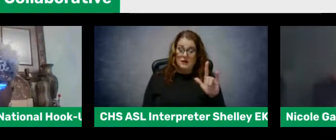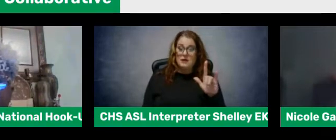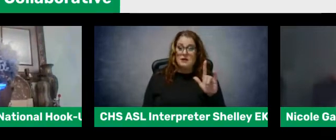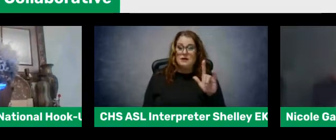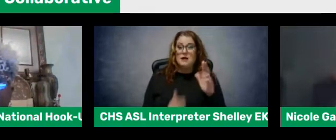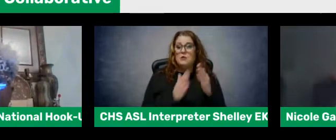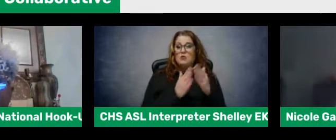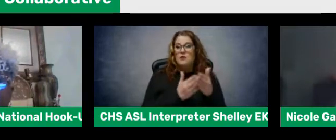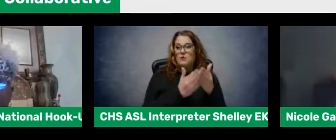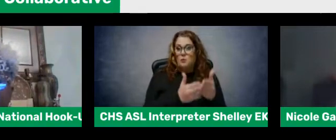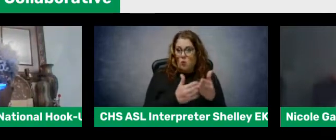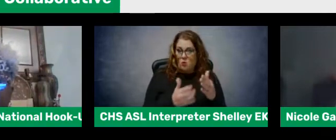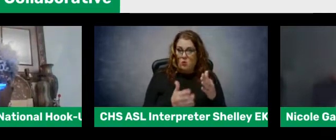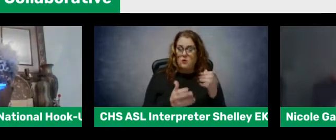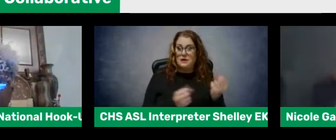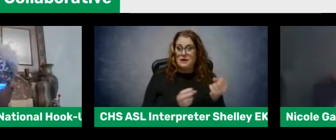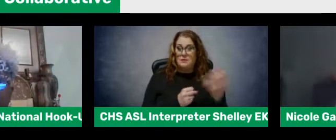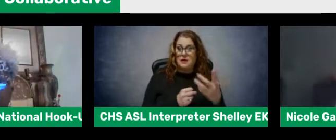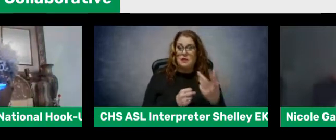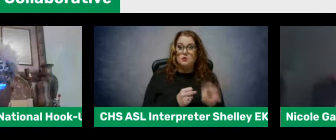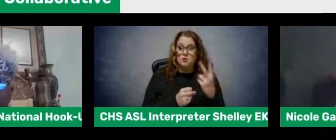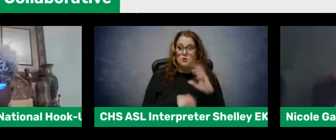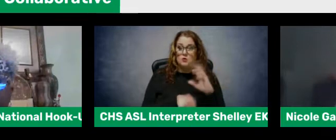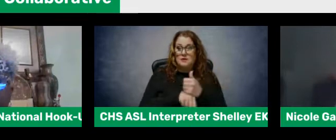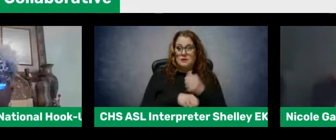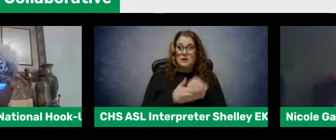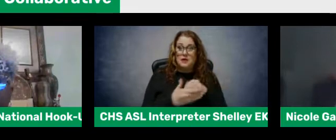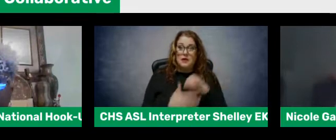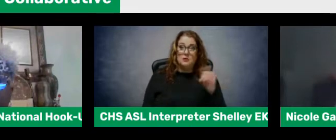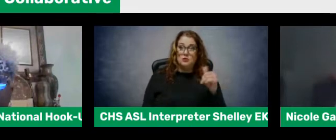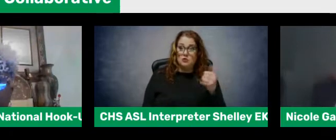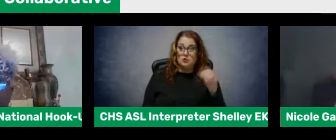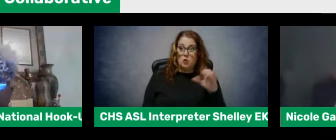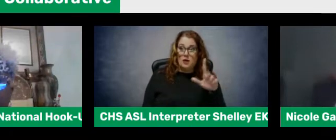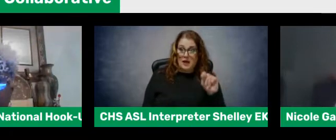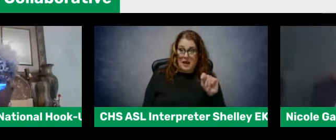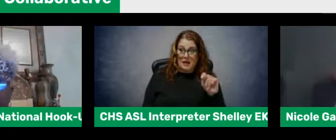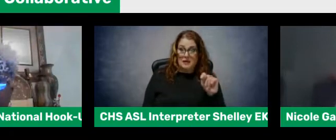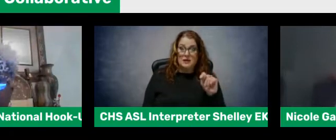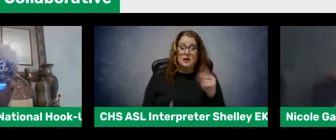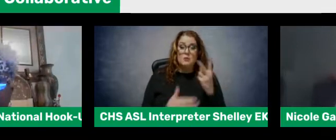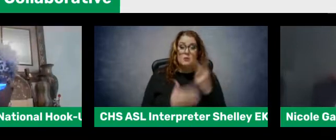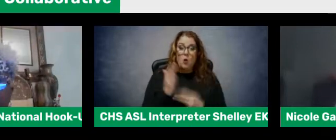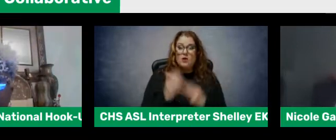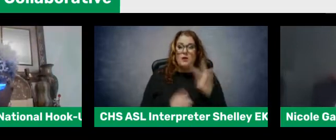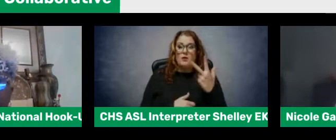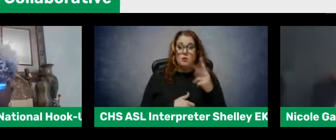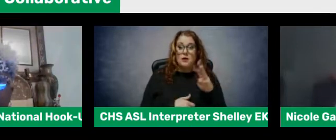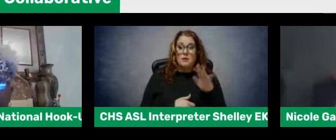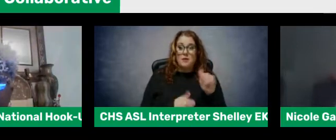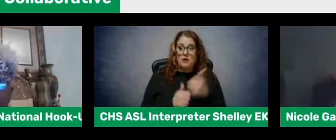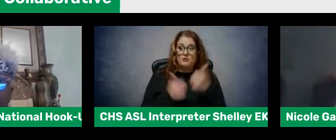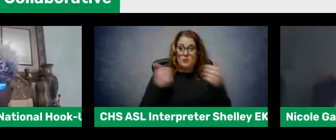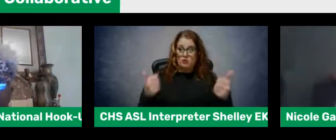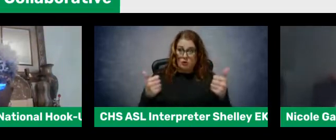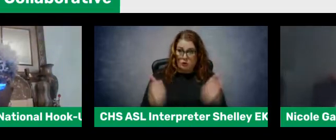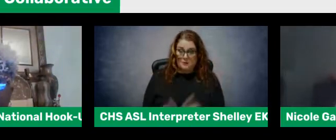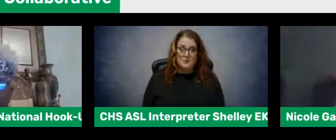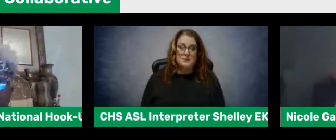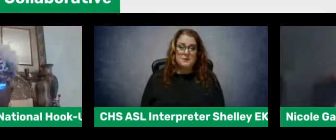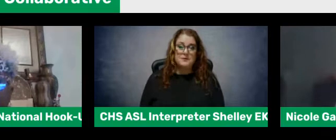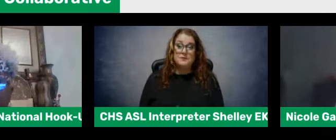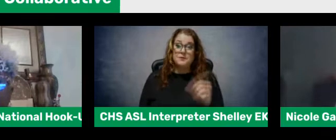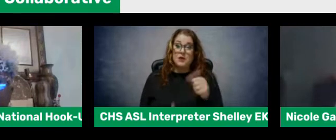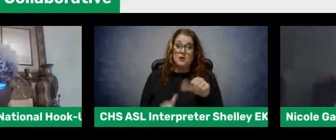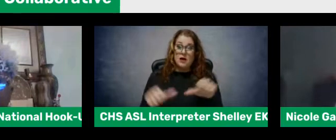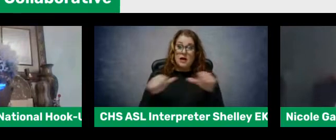And 2 riverboats were established in Joliet, both on the Des Plaines within 3 miles of each other. Another area